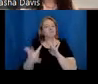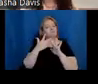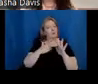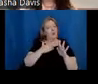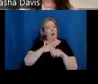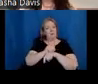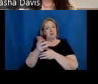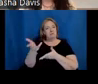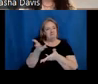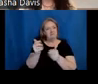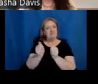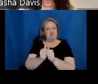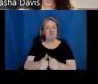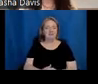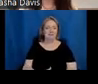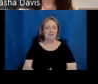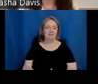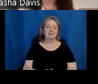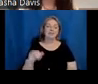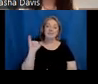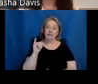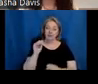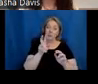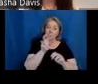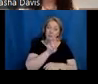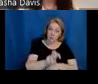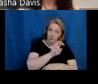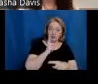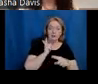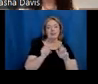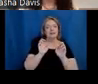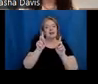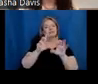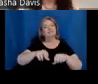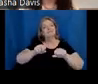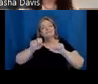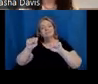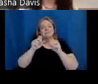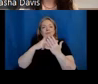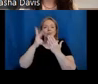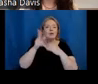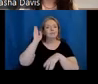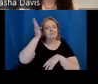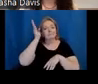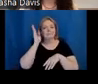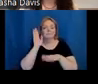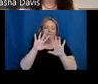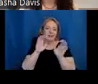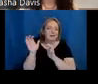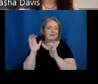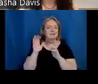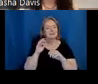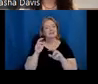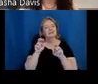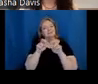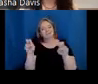to tours, we also do a lot of educational programming. Programs include lectures, panel discussions,